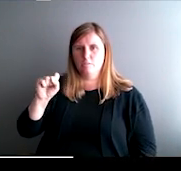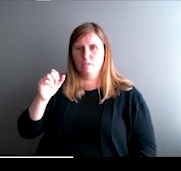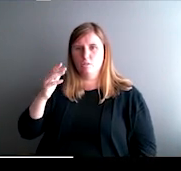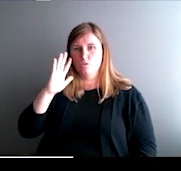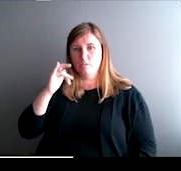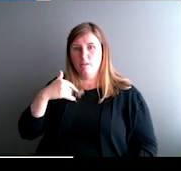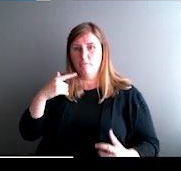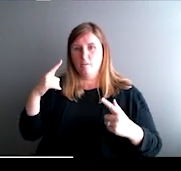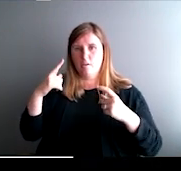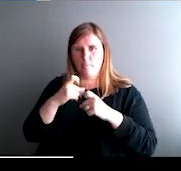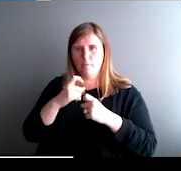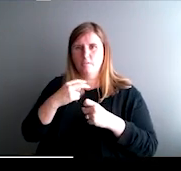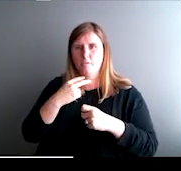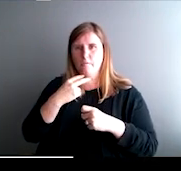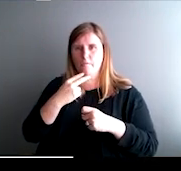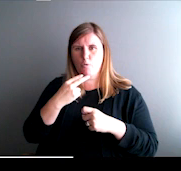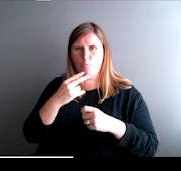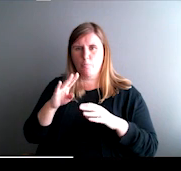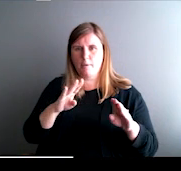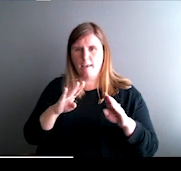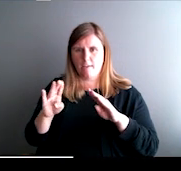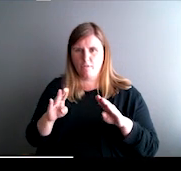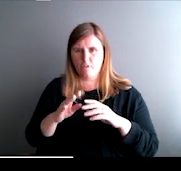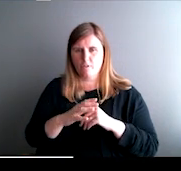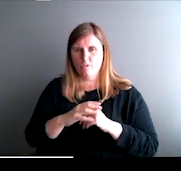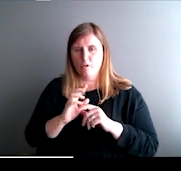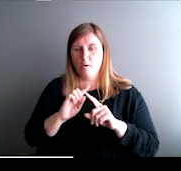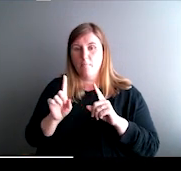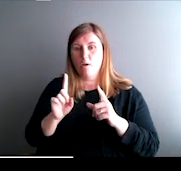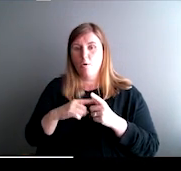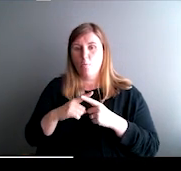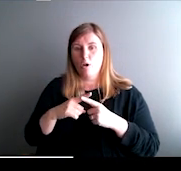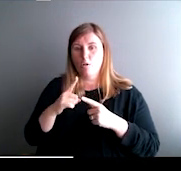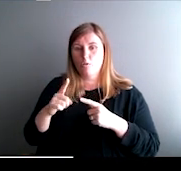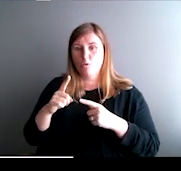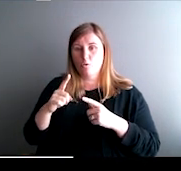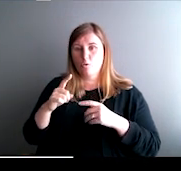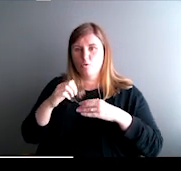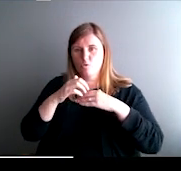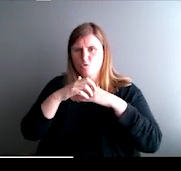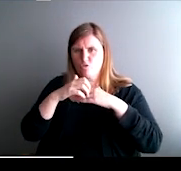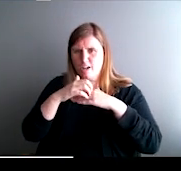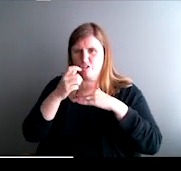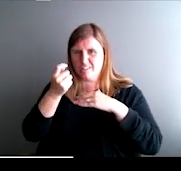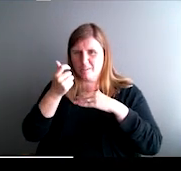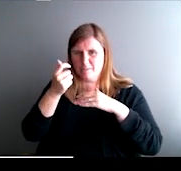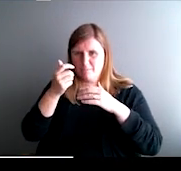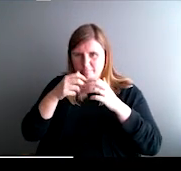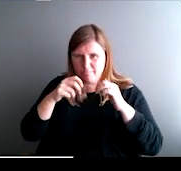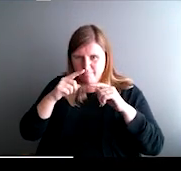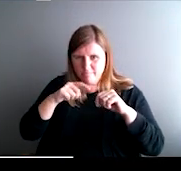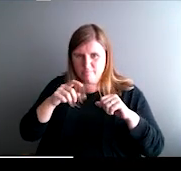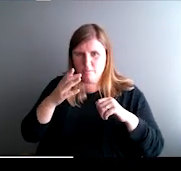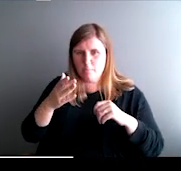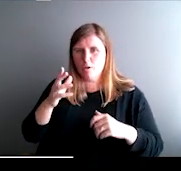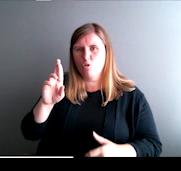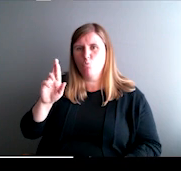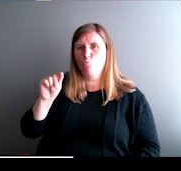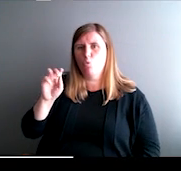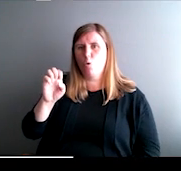verbal behavior, but when you scratch at the surface a little bit, you find that they may be rote